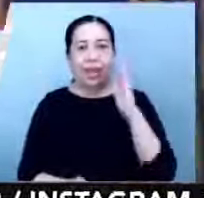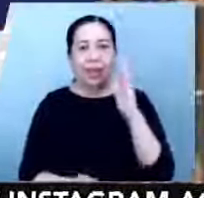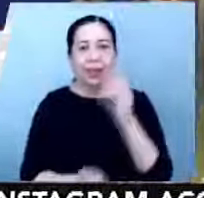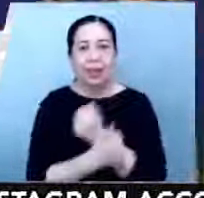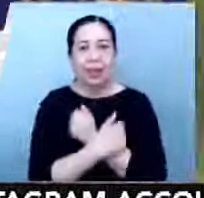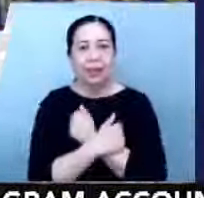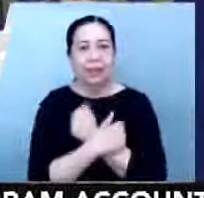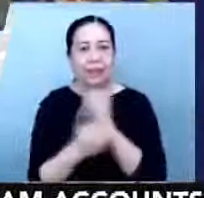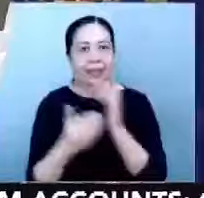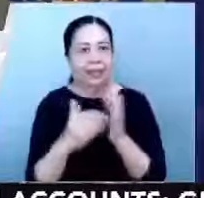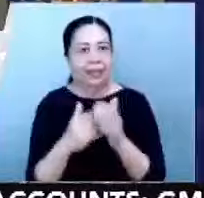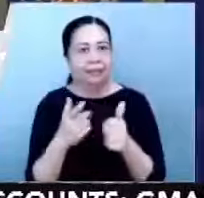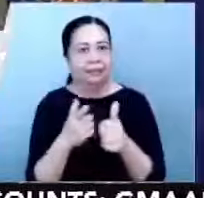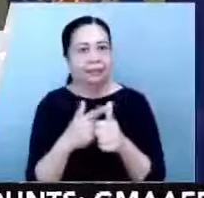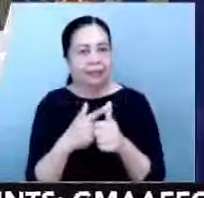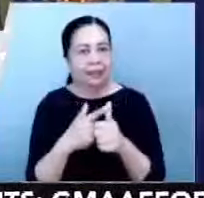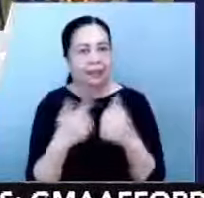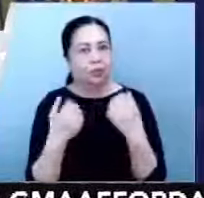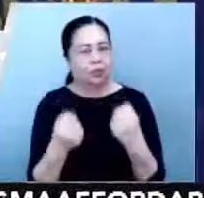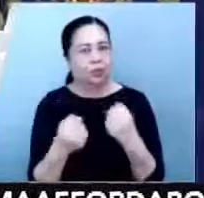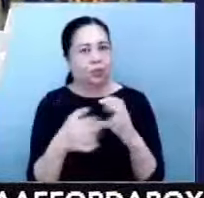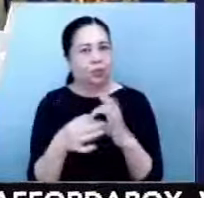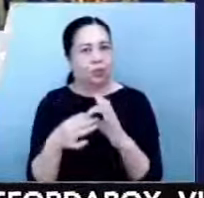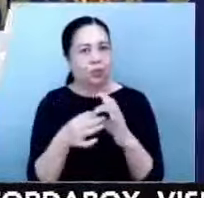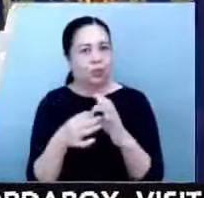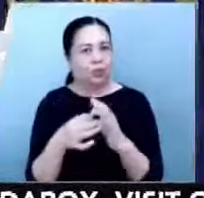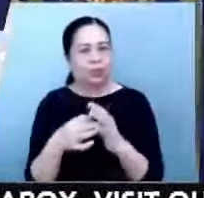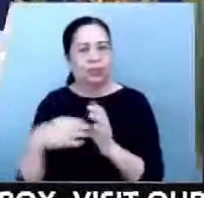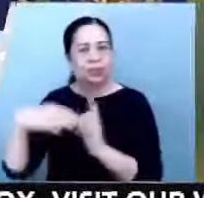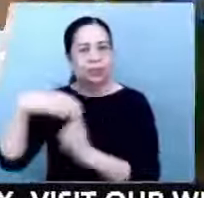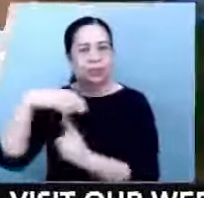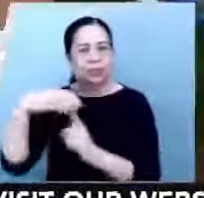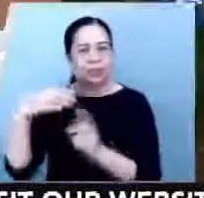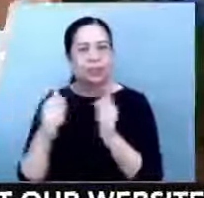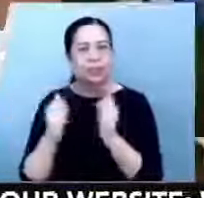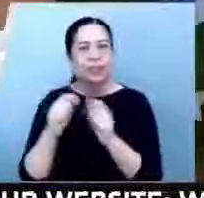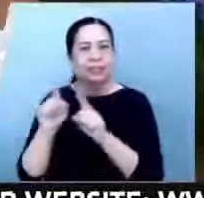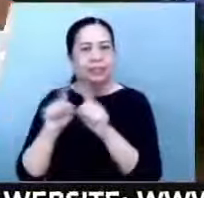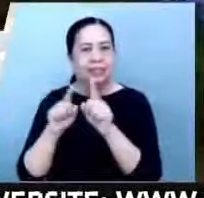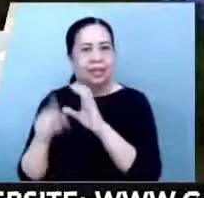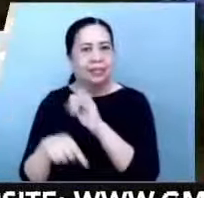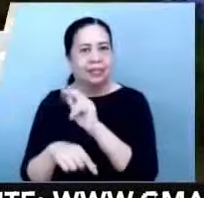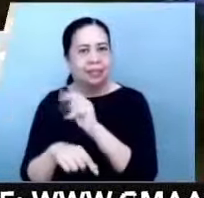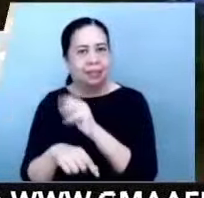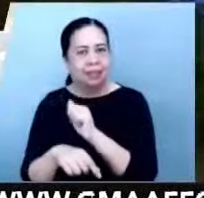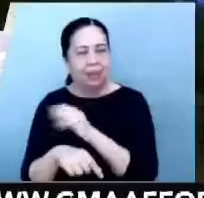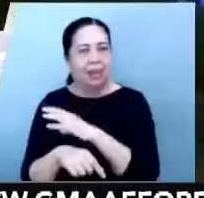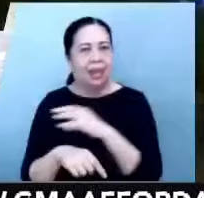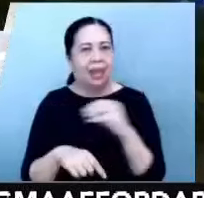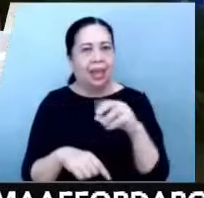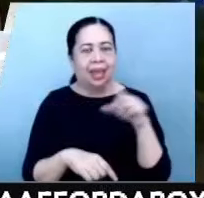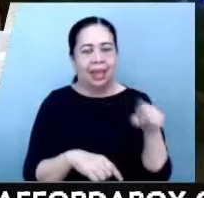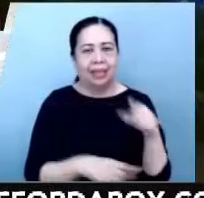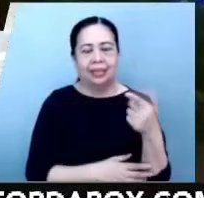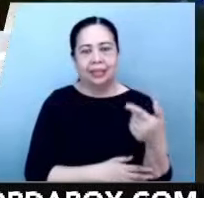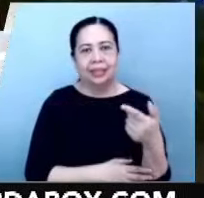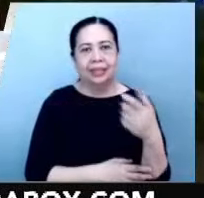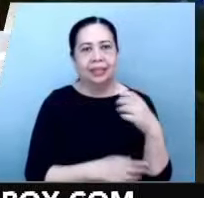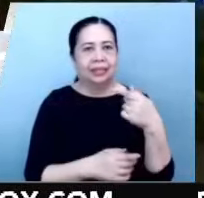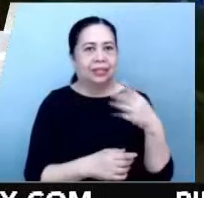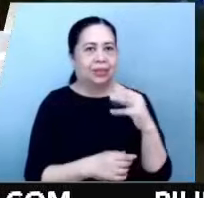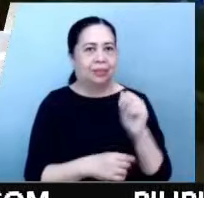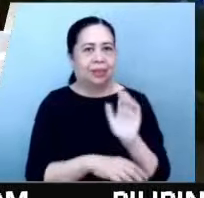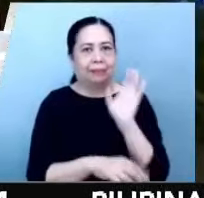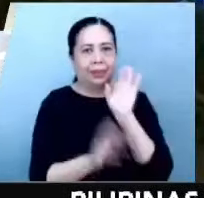first power collab ng Star Cinema at GMA Pictures. 3 years in the making and it's worth the